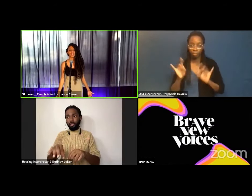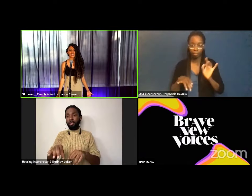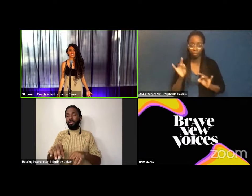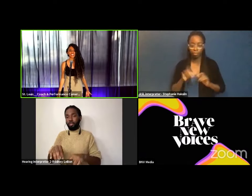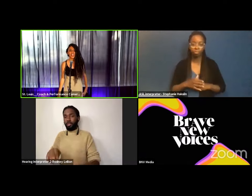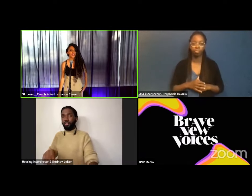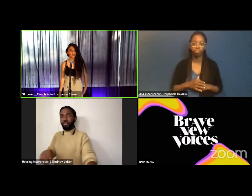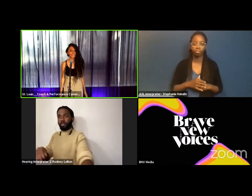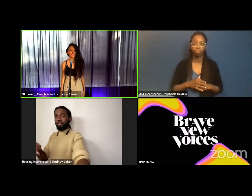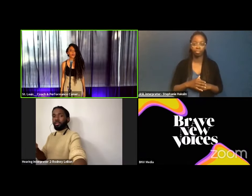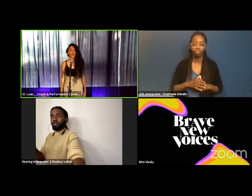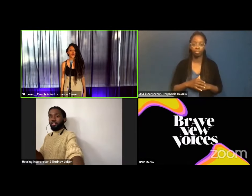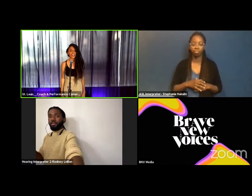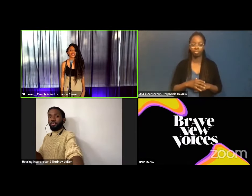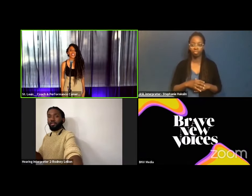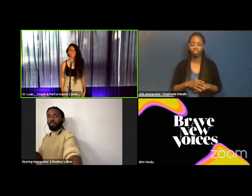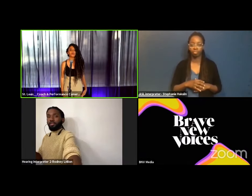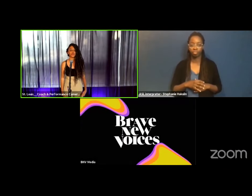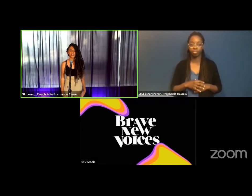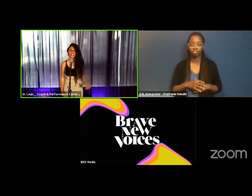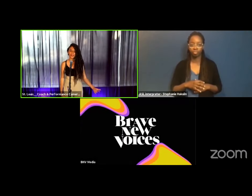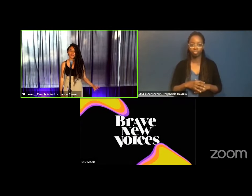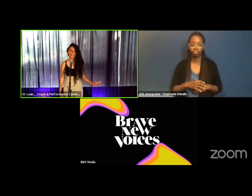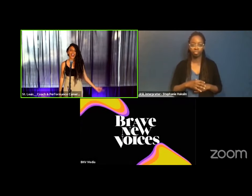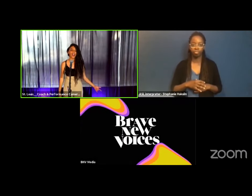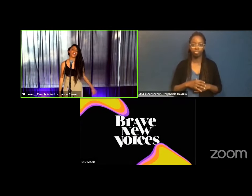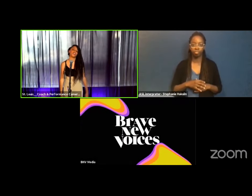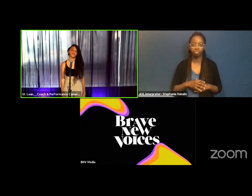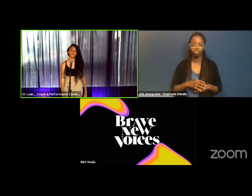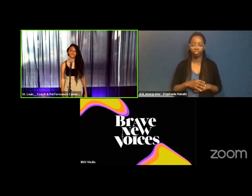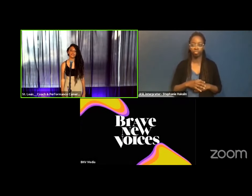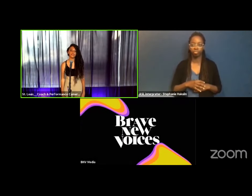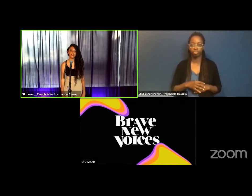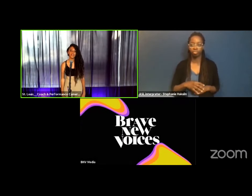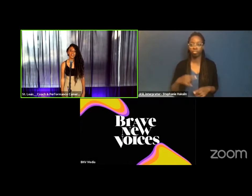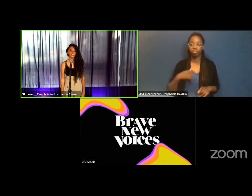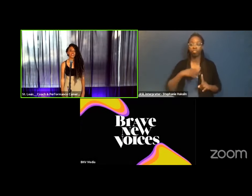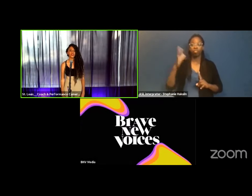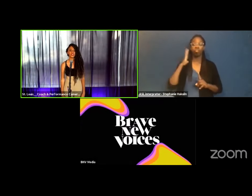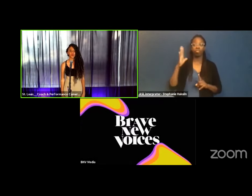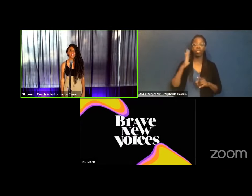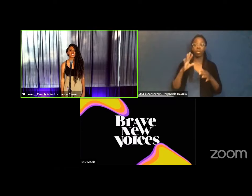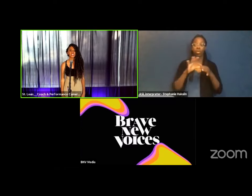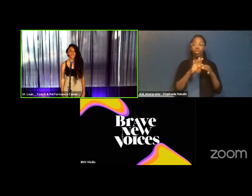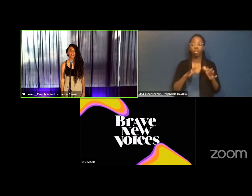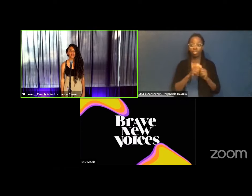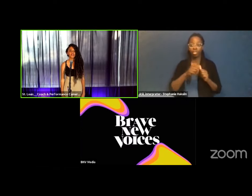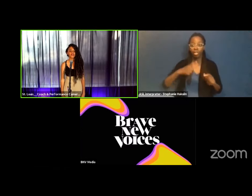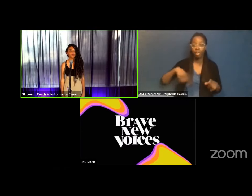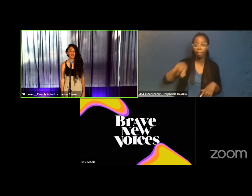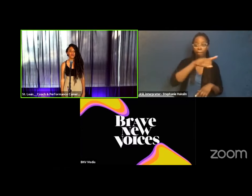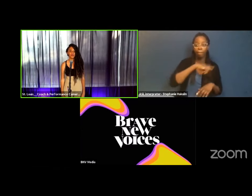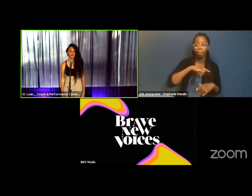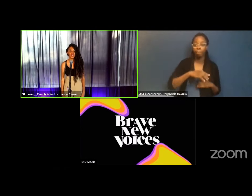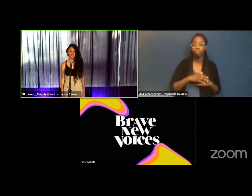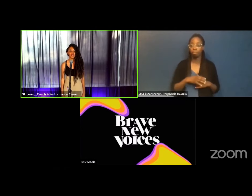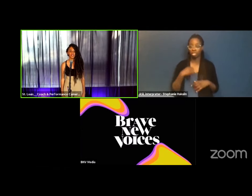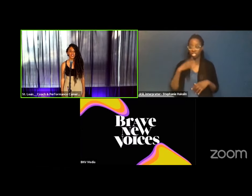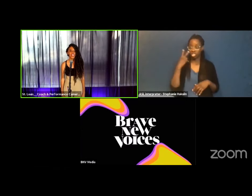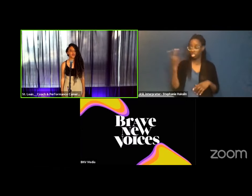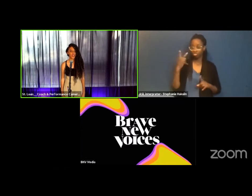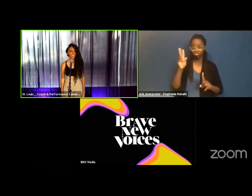any recollection that might form a coherent connection between them and I. Conjoined twins severed from my